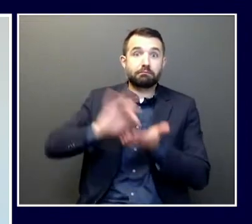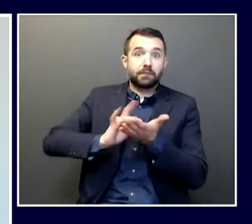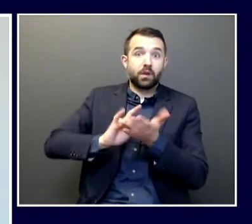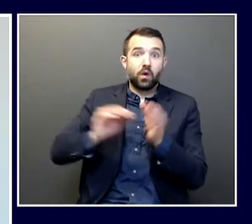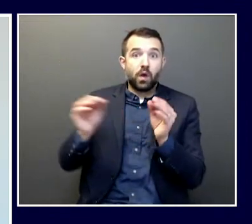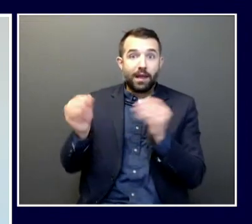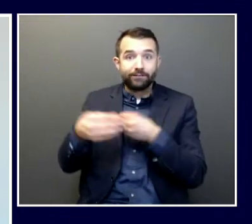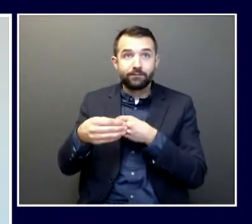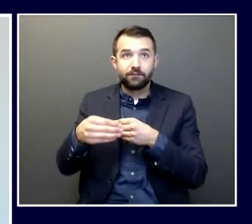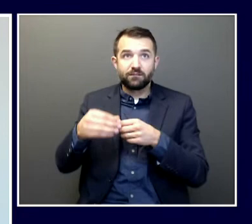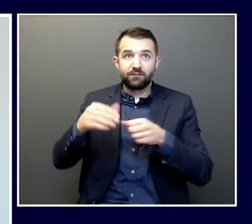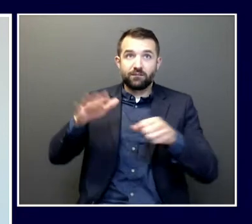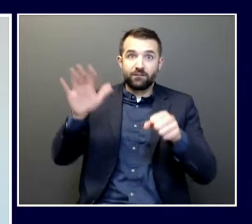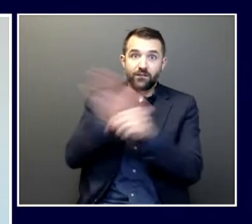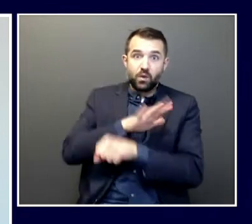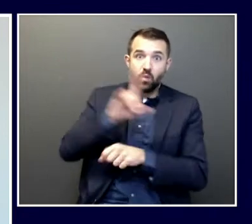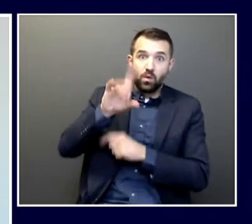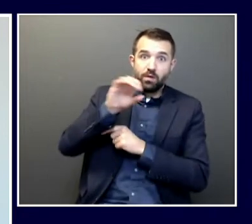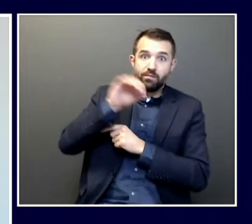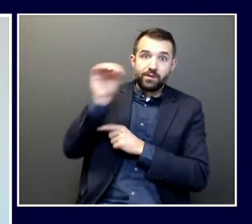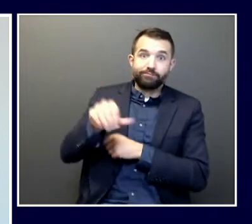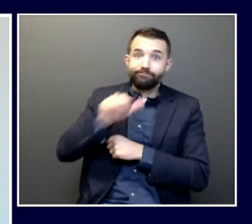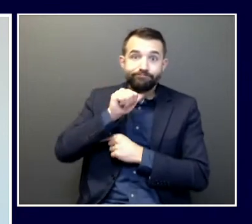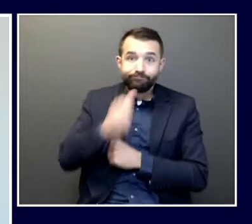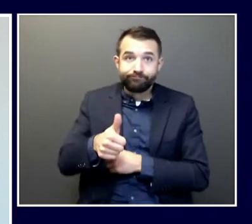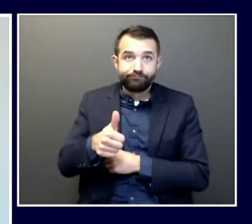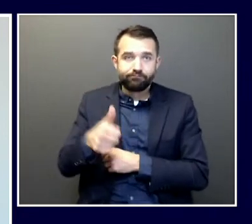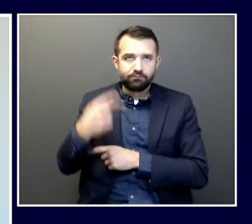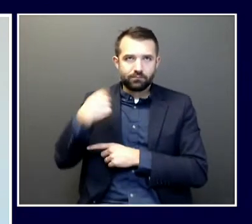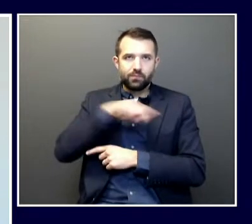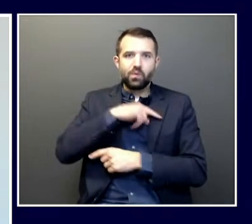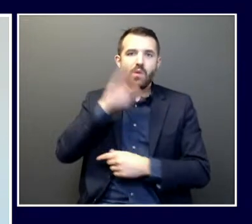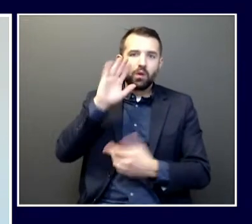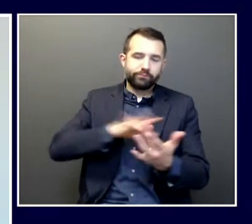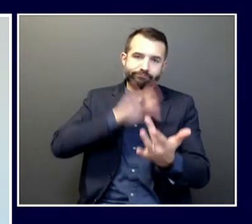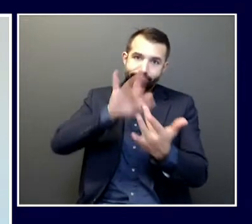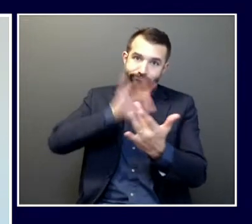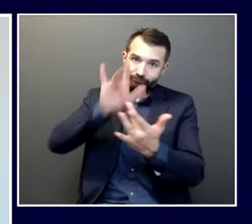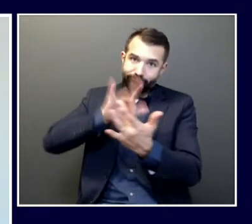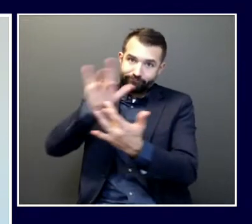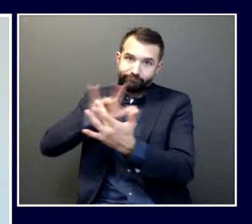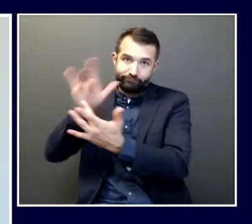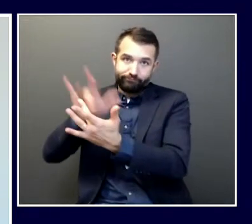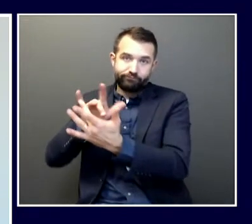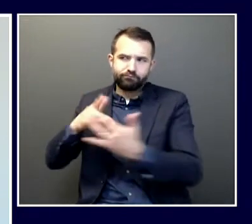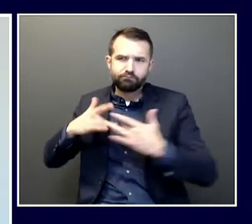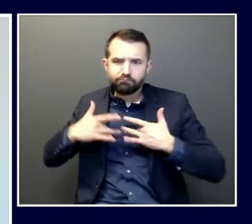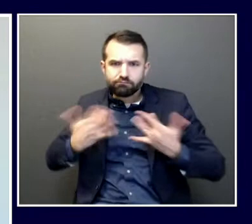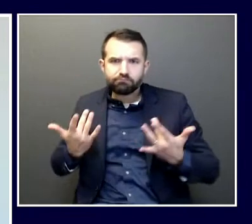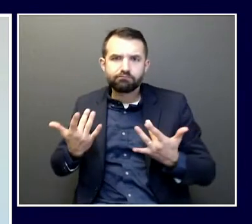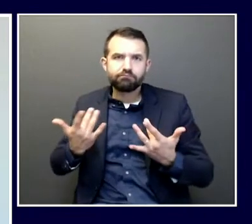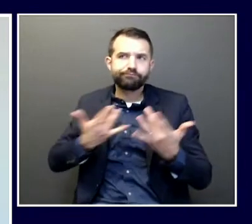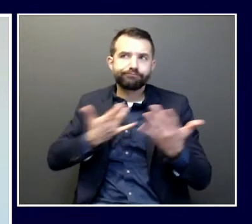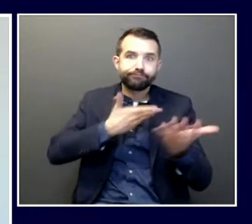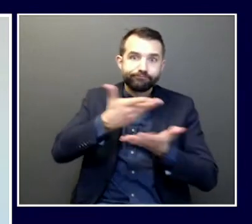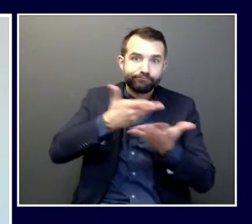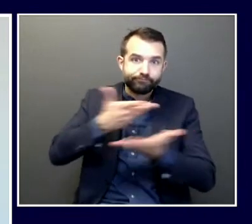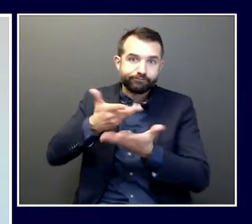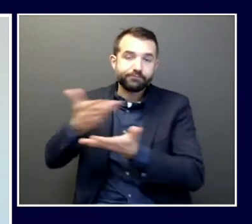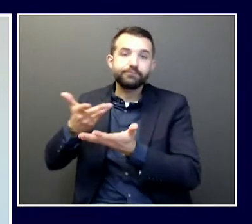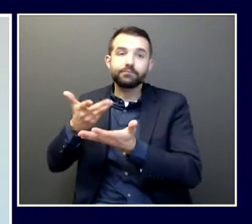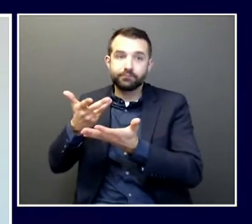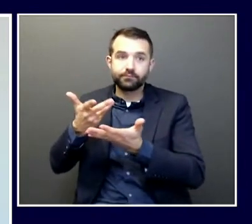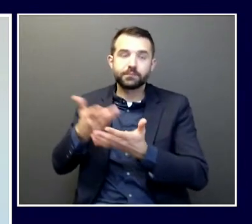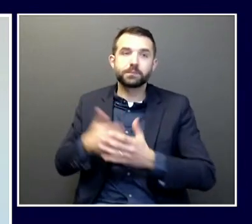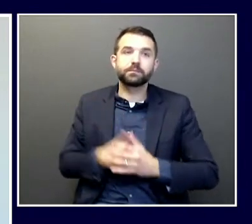going on, and to work to bring them into full compliance. We are transitioning out of a survey mode into the compliance